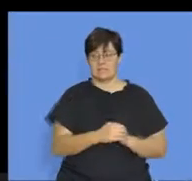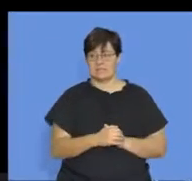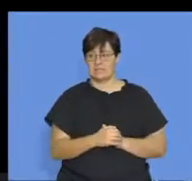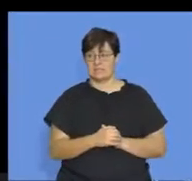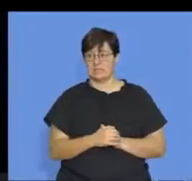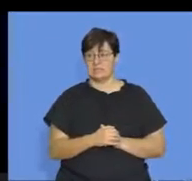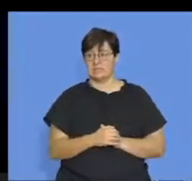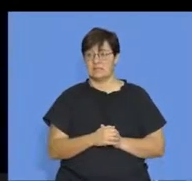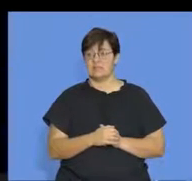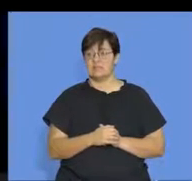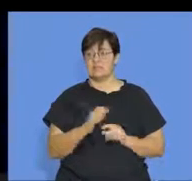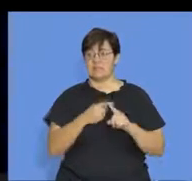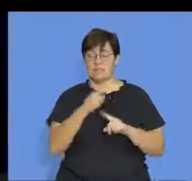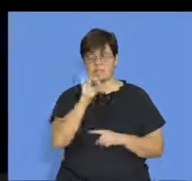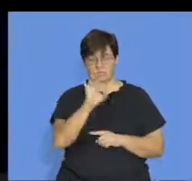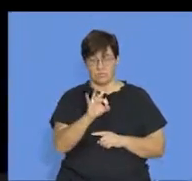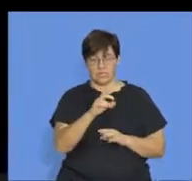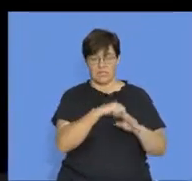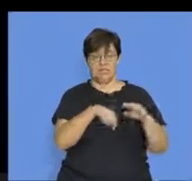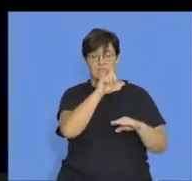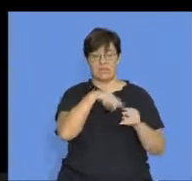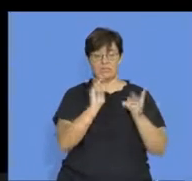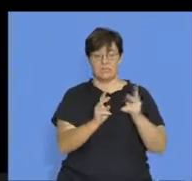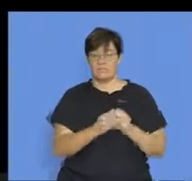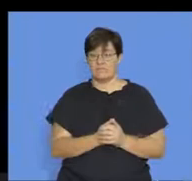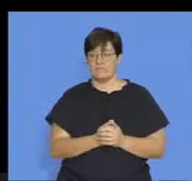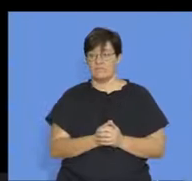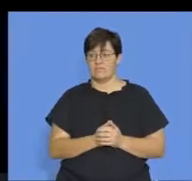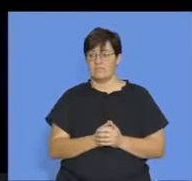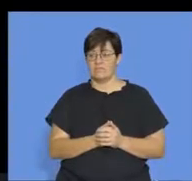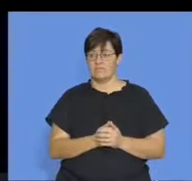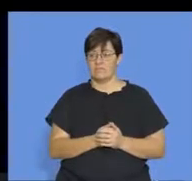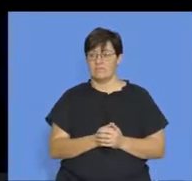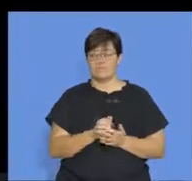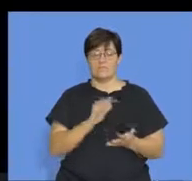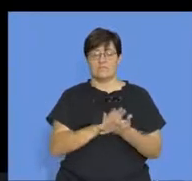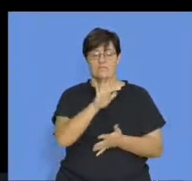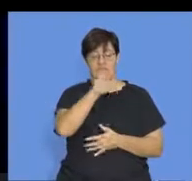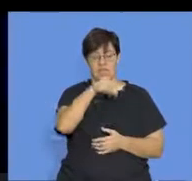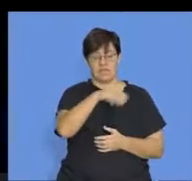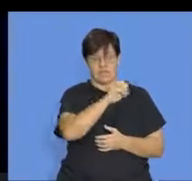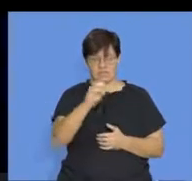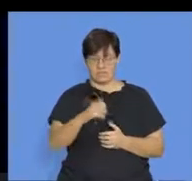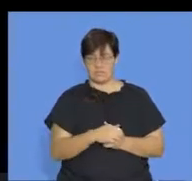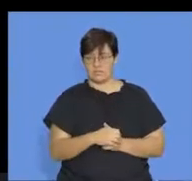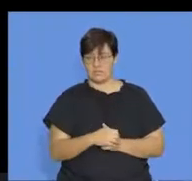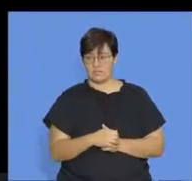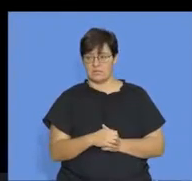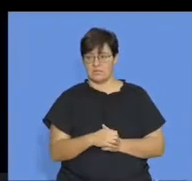times 10% times 3 divided by 12, and that gives